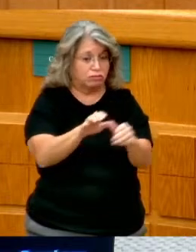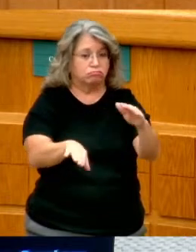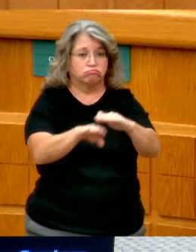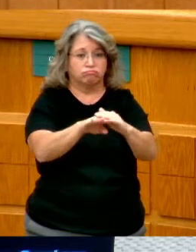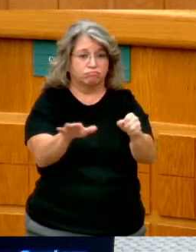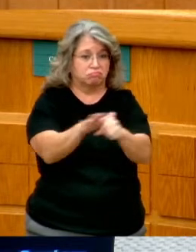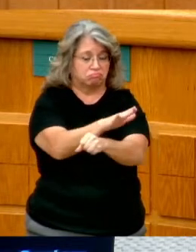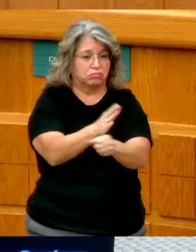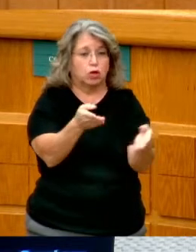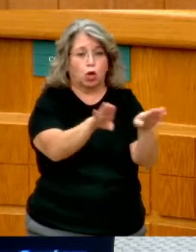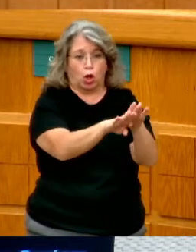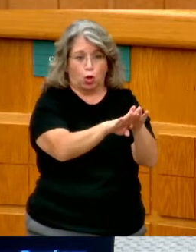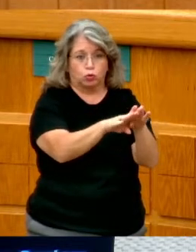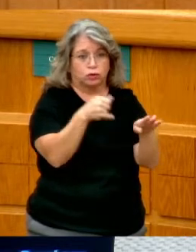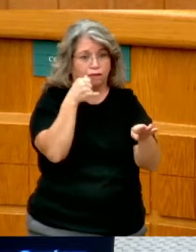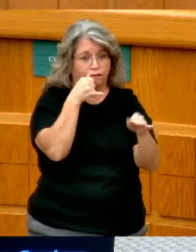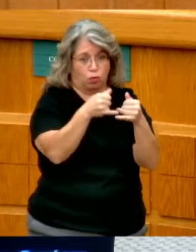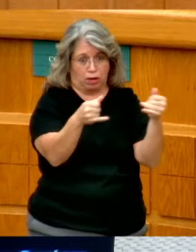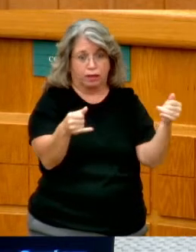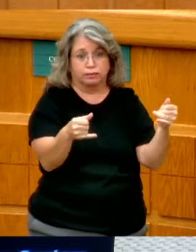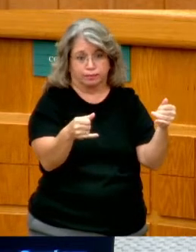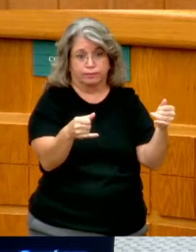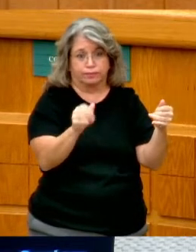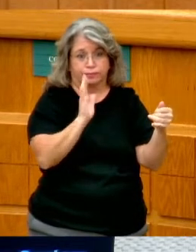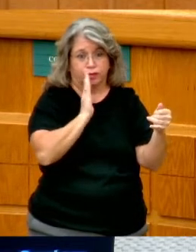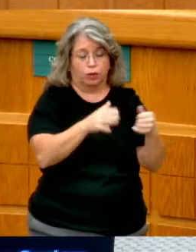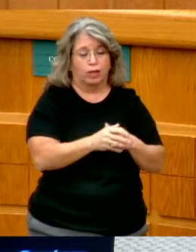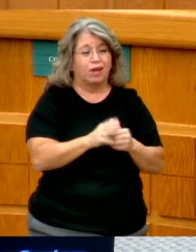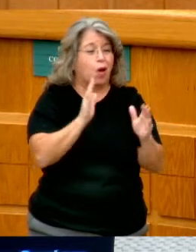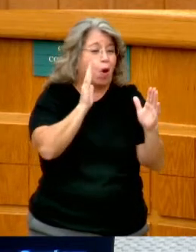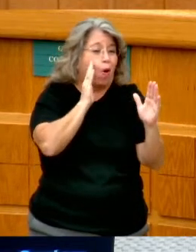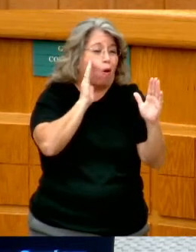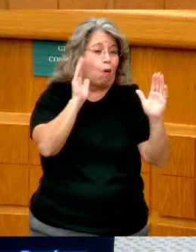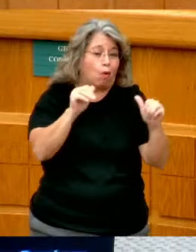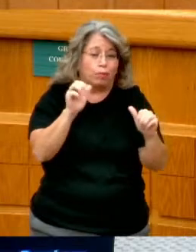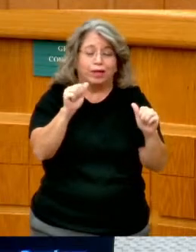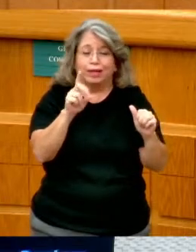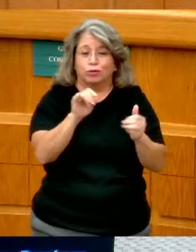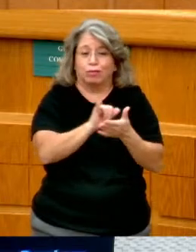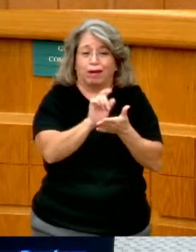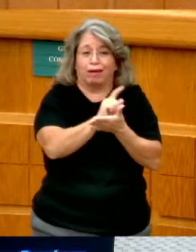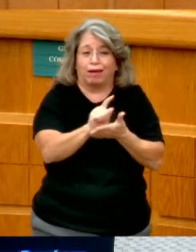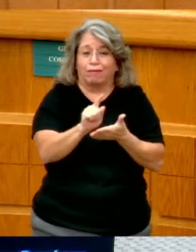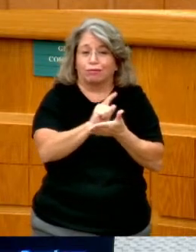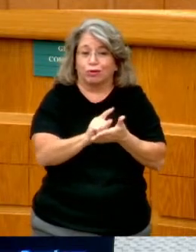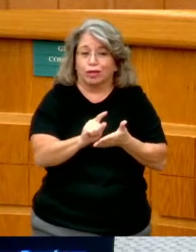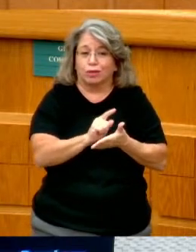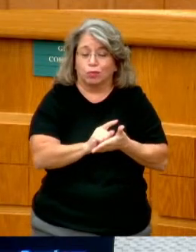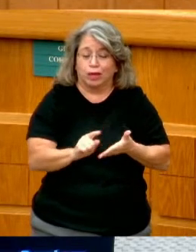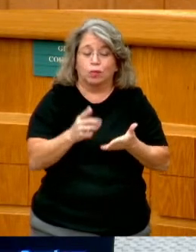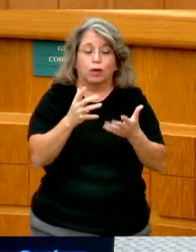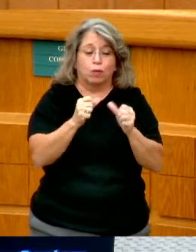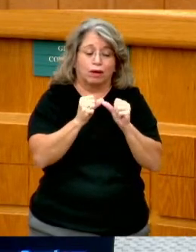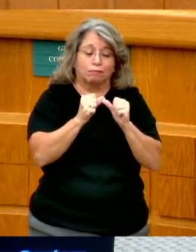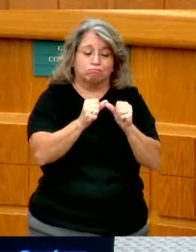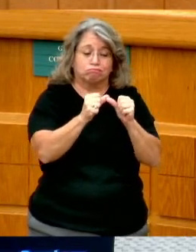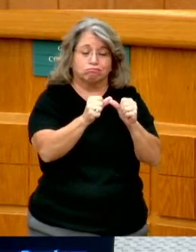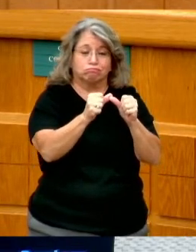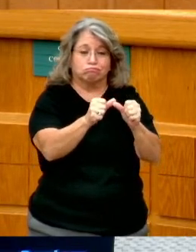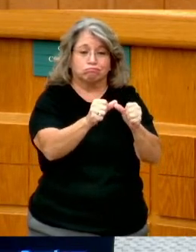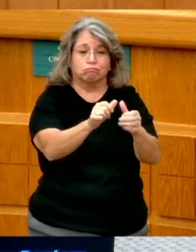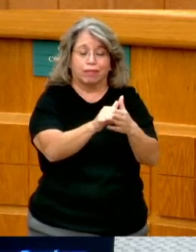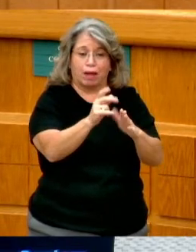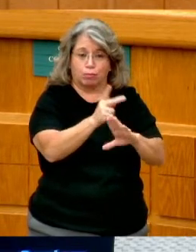slots, and then it'll close down. And we hope to do that weekly. We are looking to keep that program